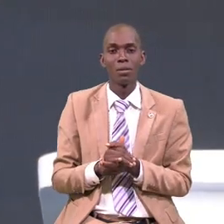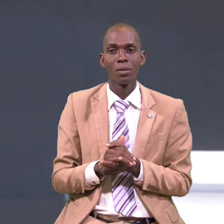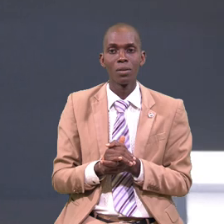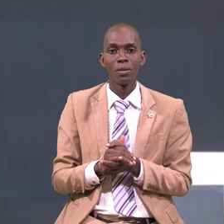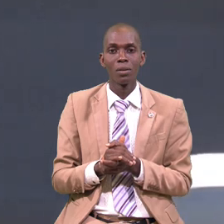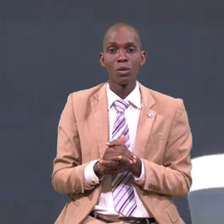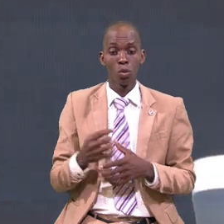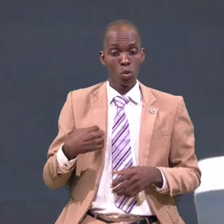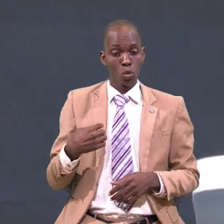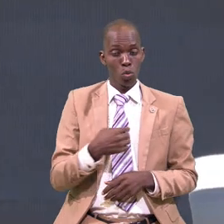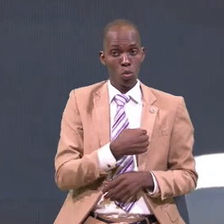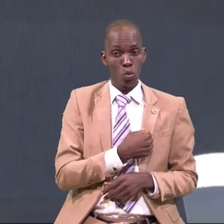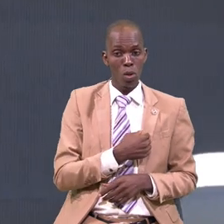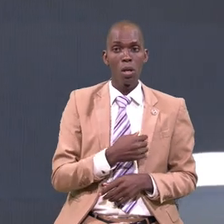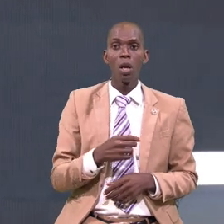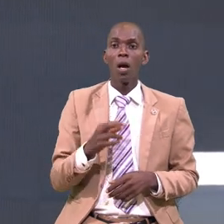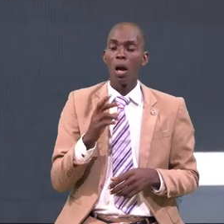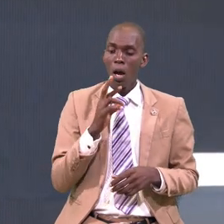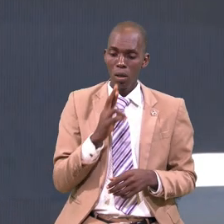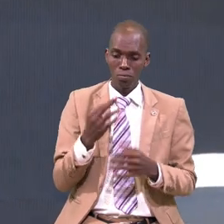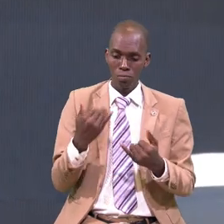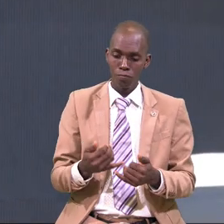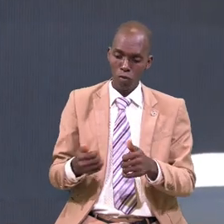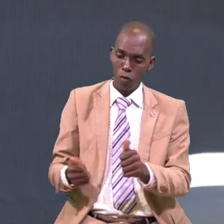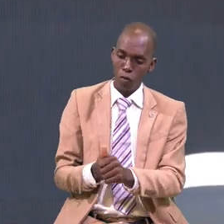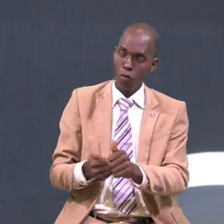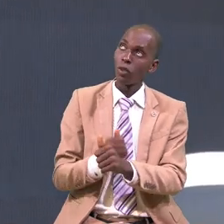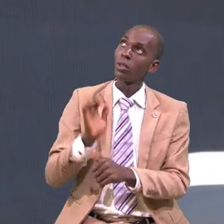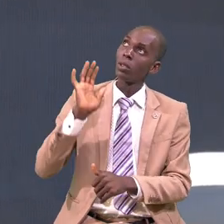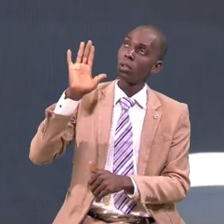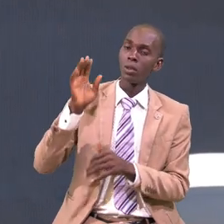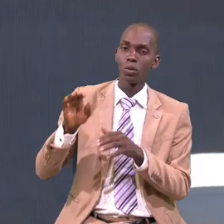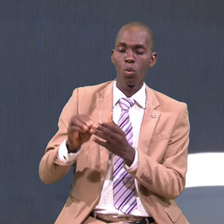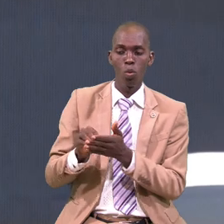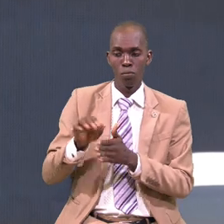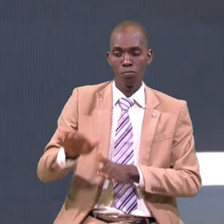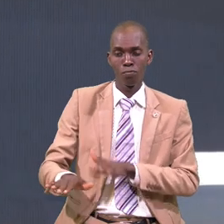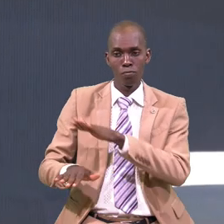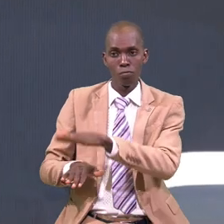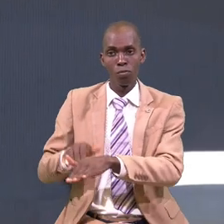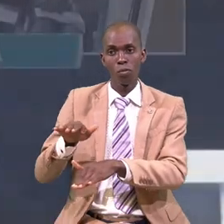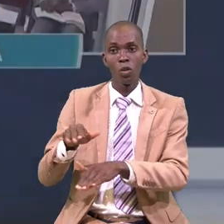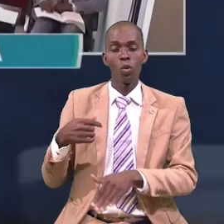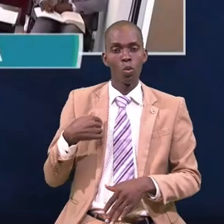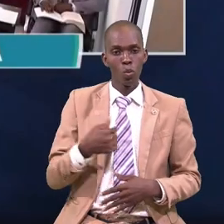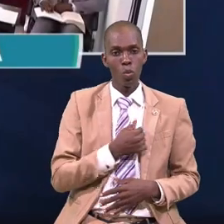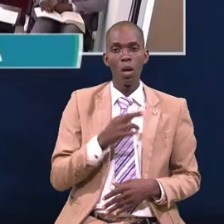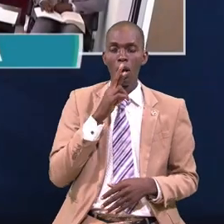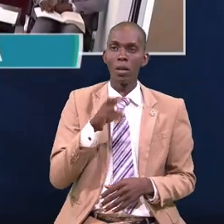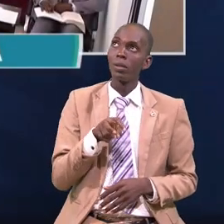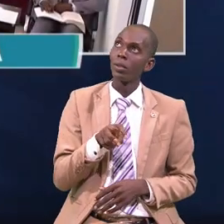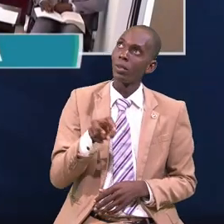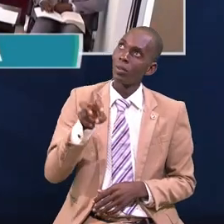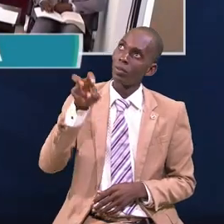We are now following in his path. We are traveling.